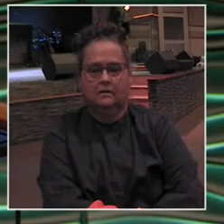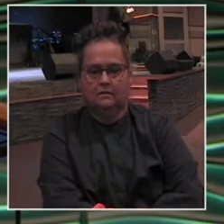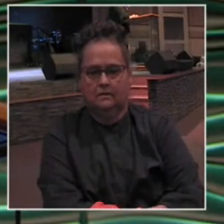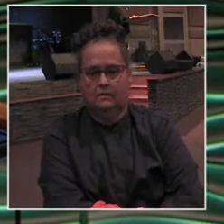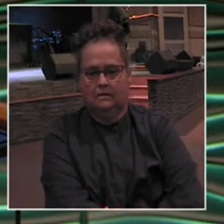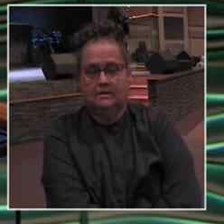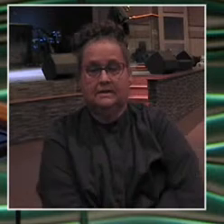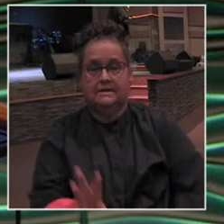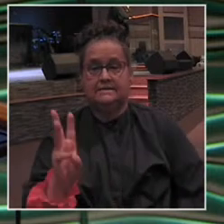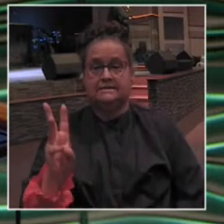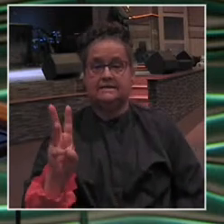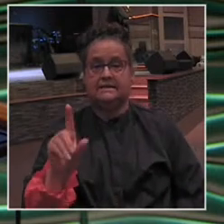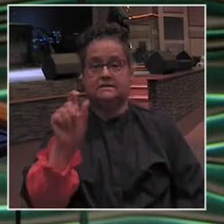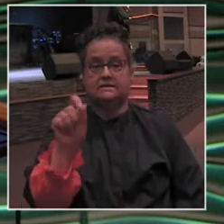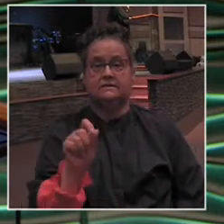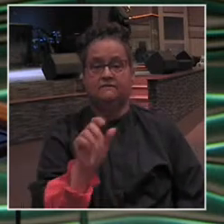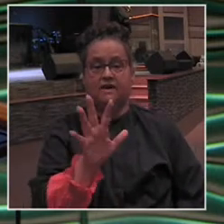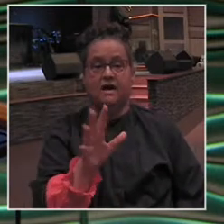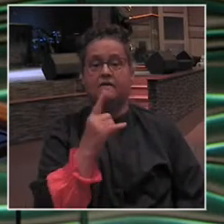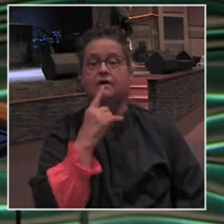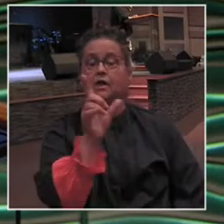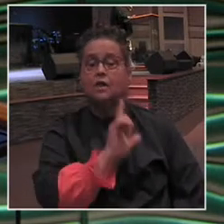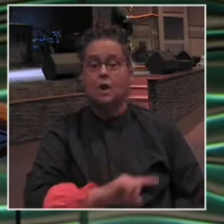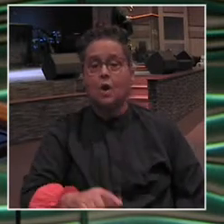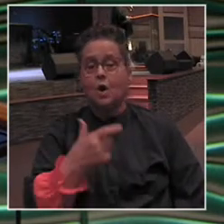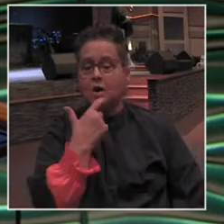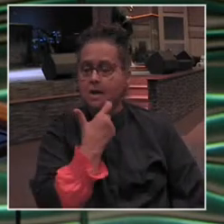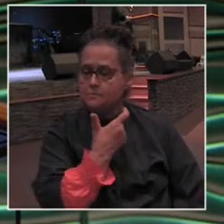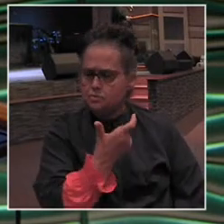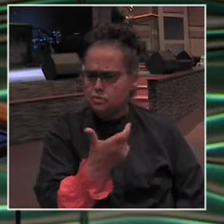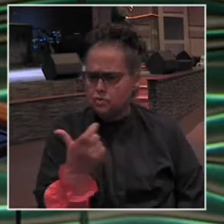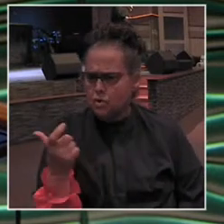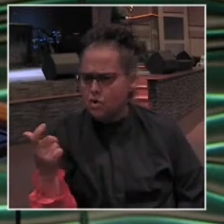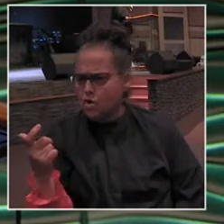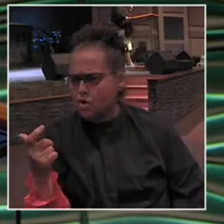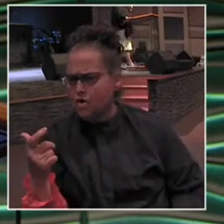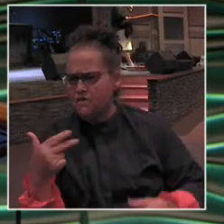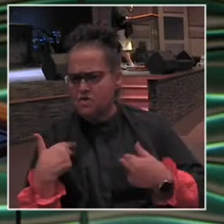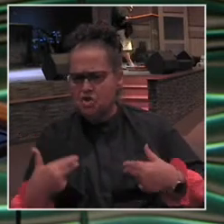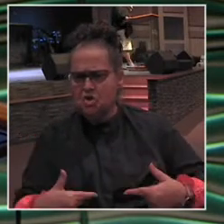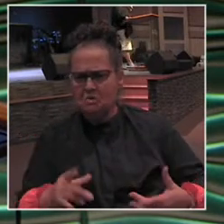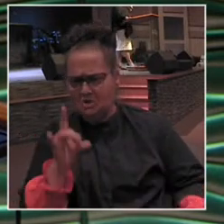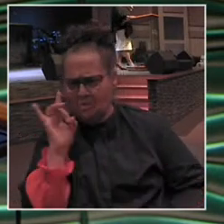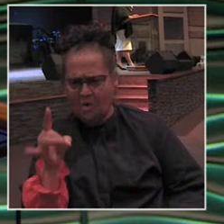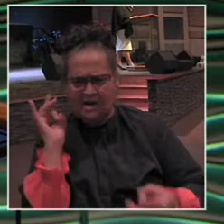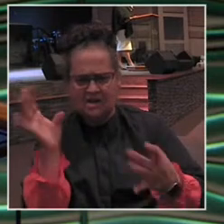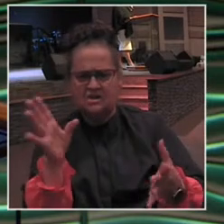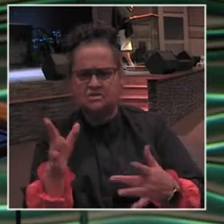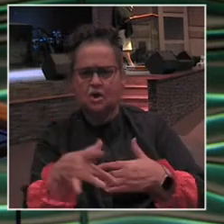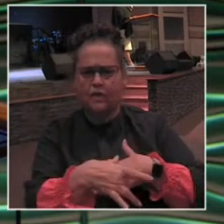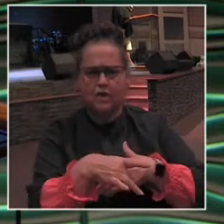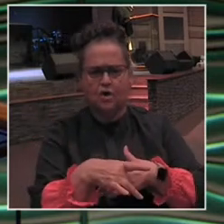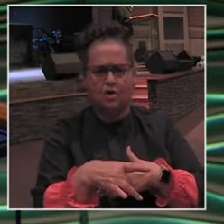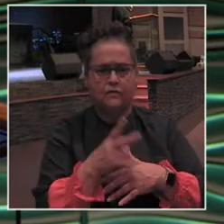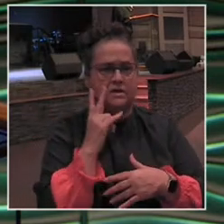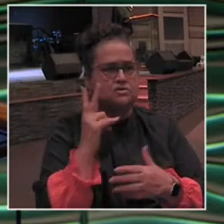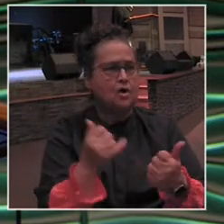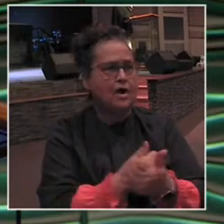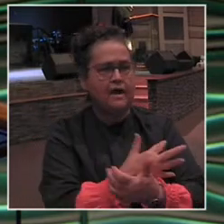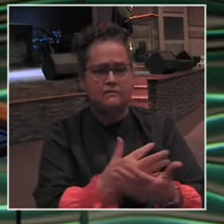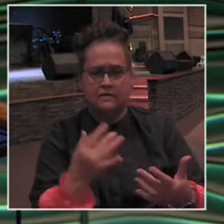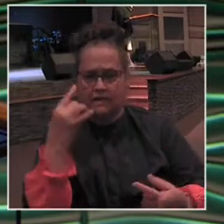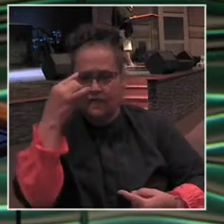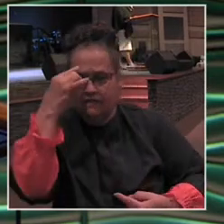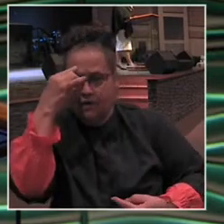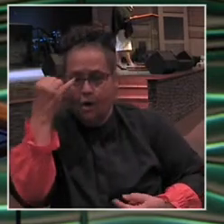In chapter 6, verse number 5, it says, "The Lord observed the extent of human wickedness on the earth, and he saw that everything they